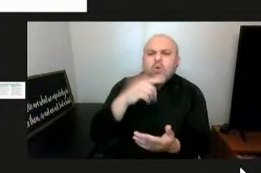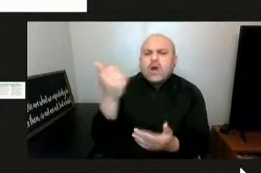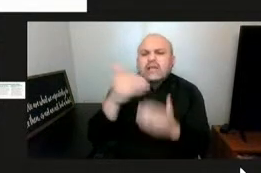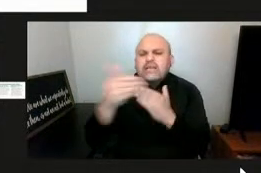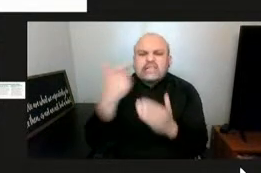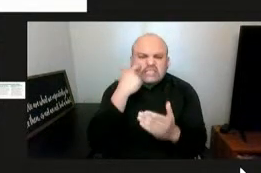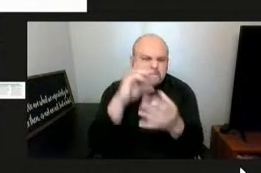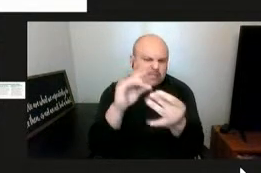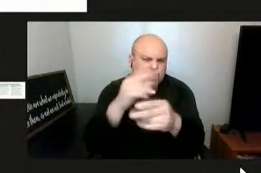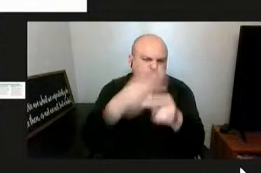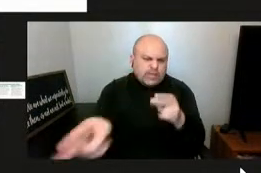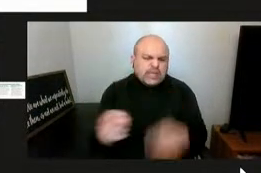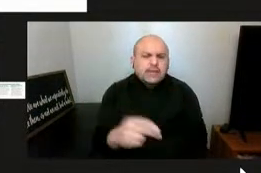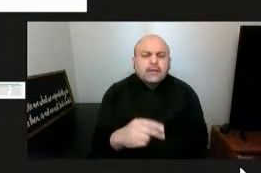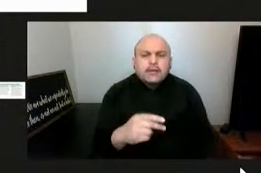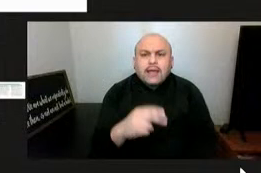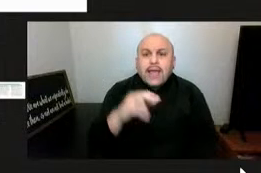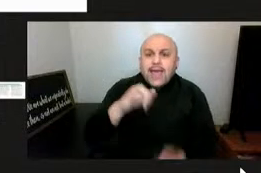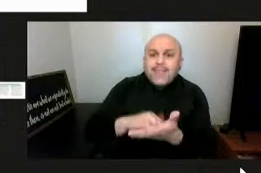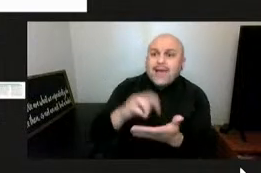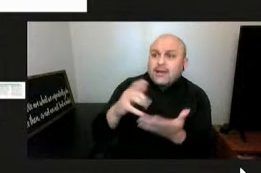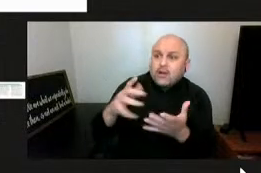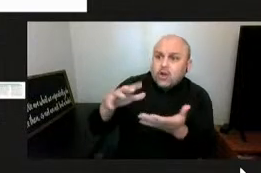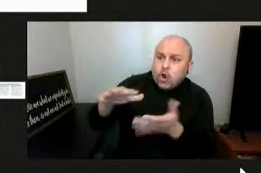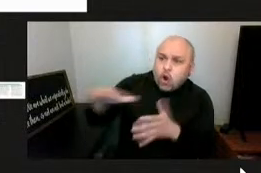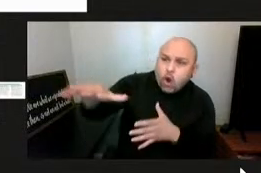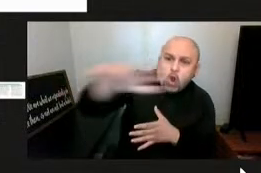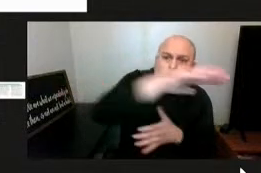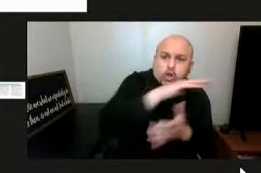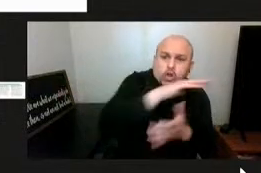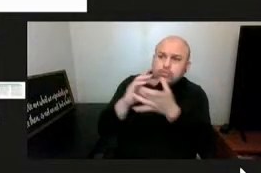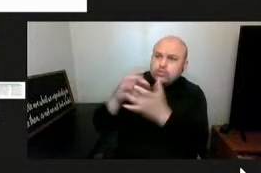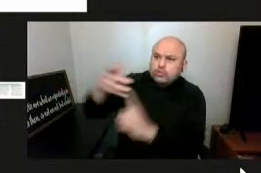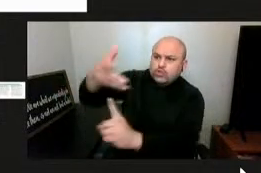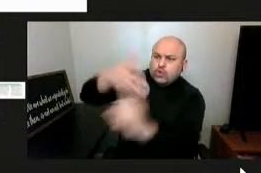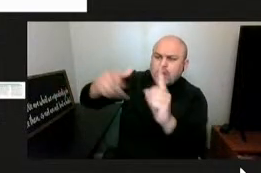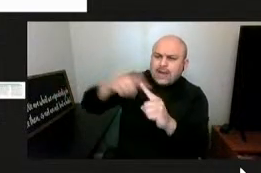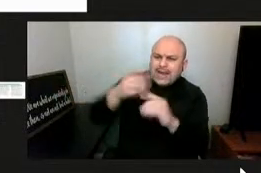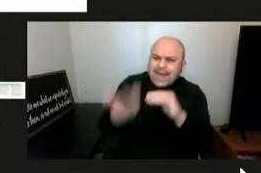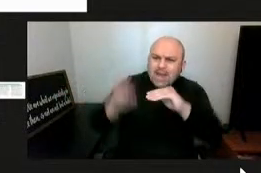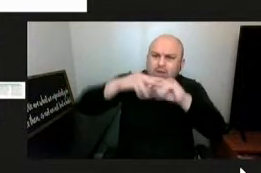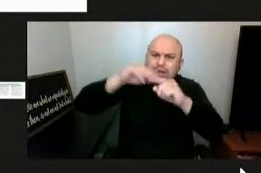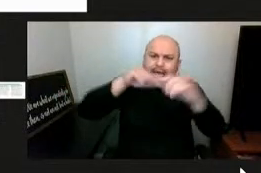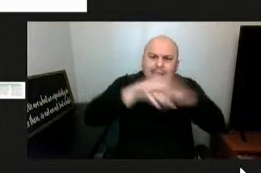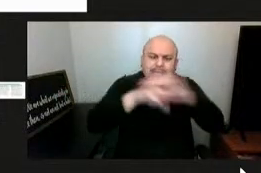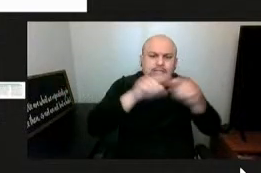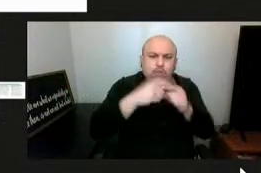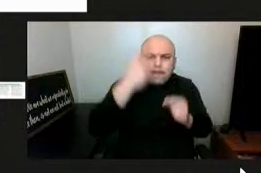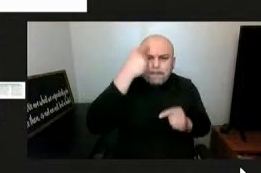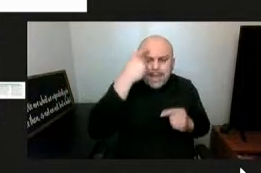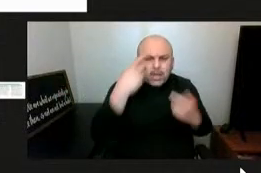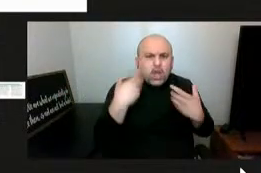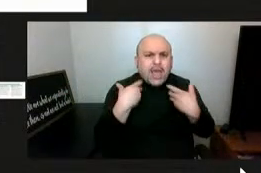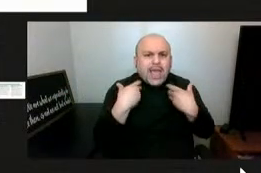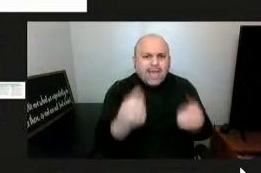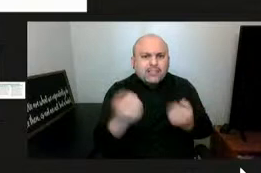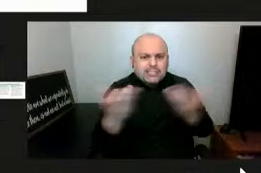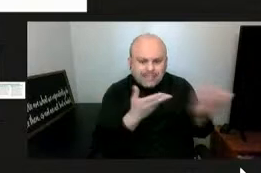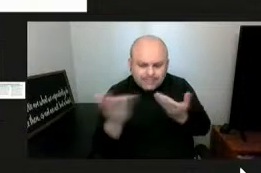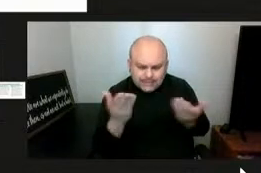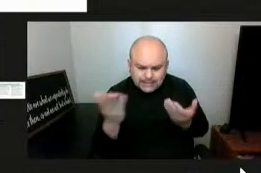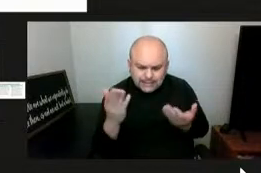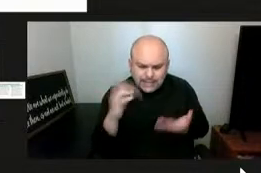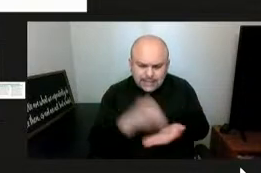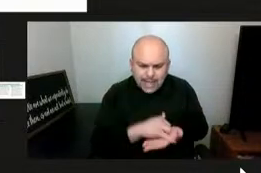theme across surrounding the increase in access to mental health services, as well